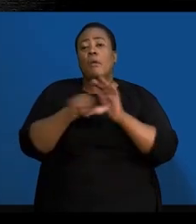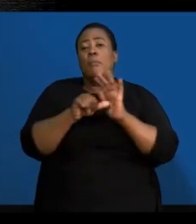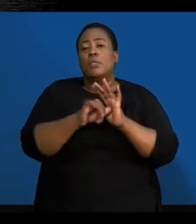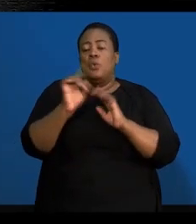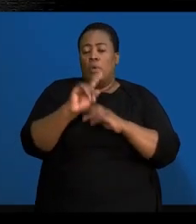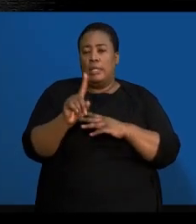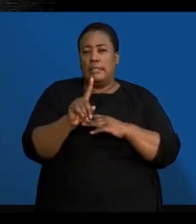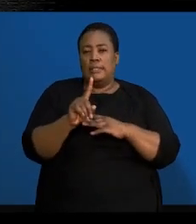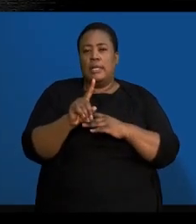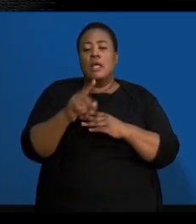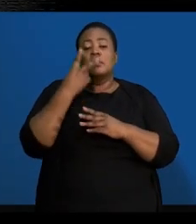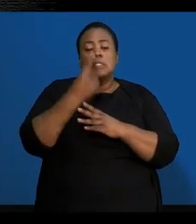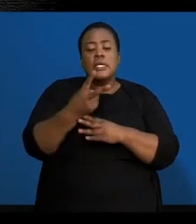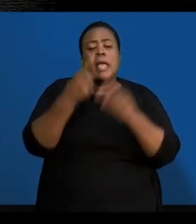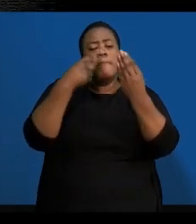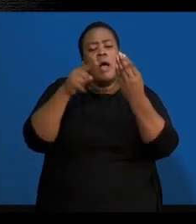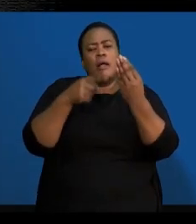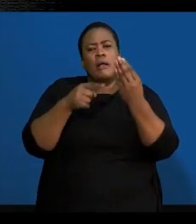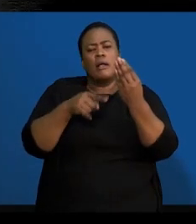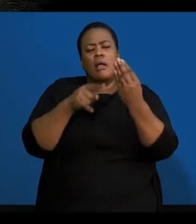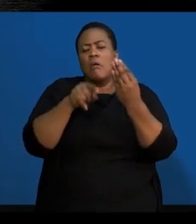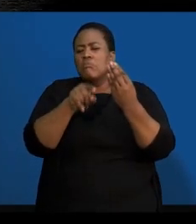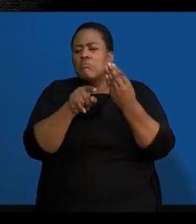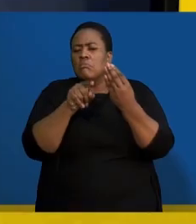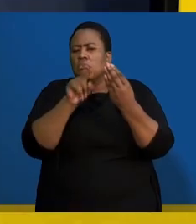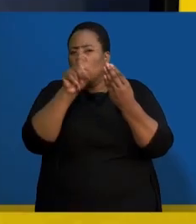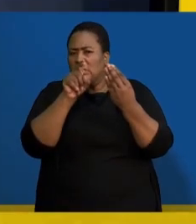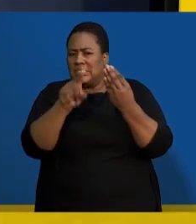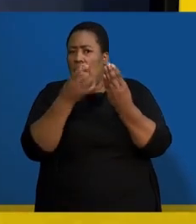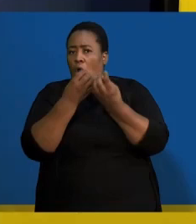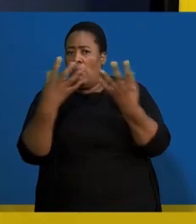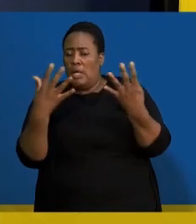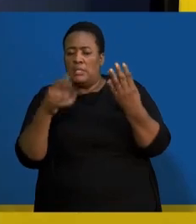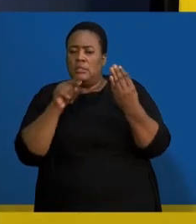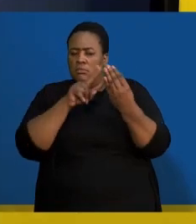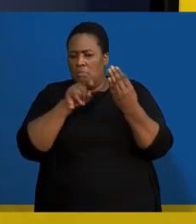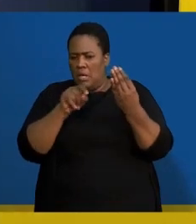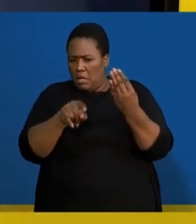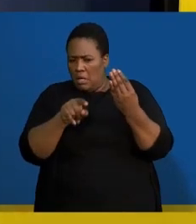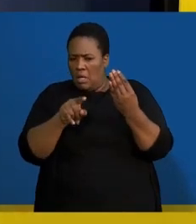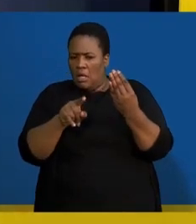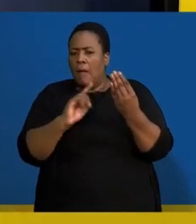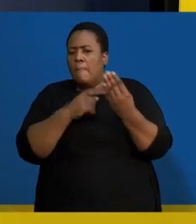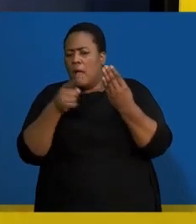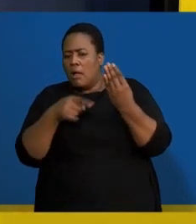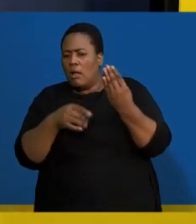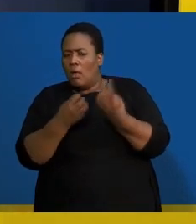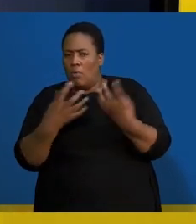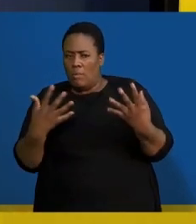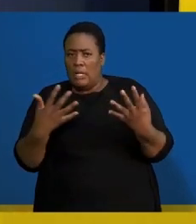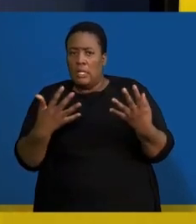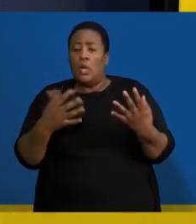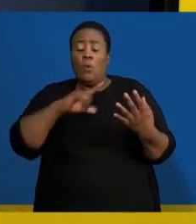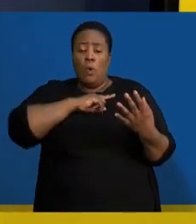individual questions. Okay. The mark allocation guides the type of answer you are likely to give. Because